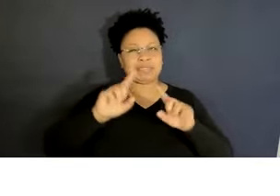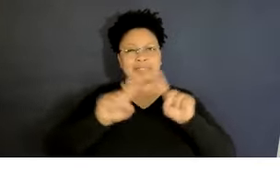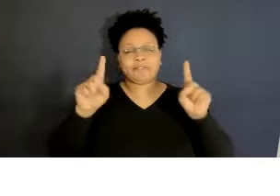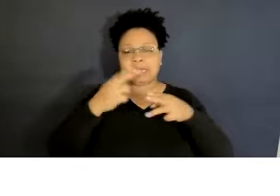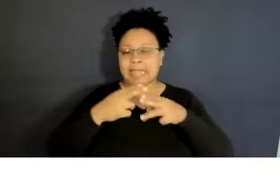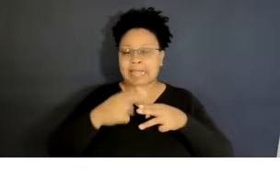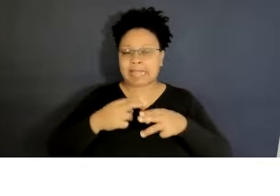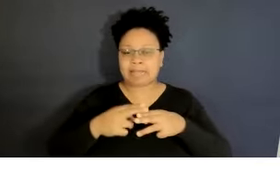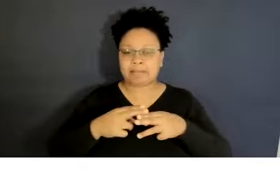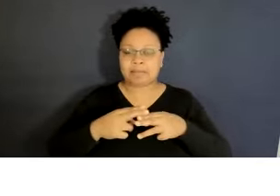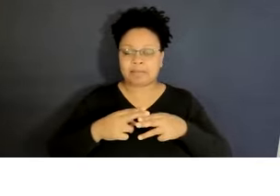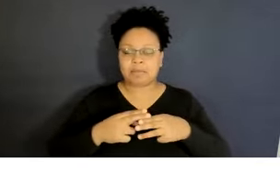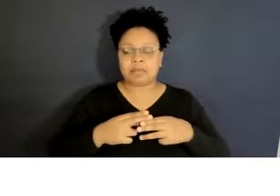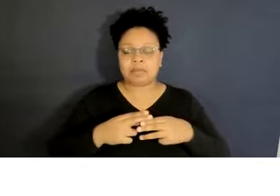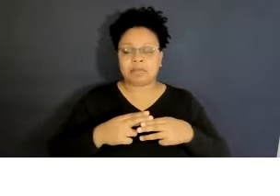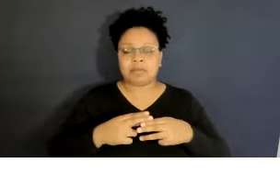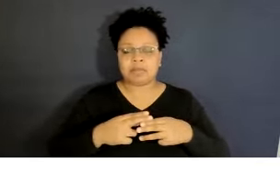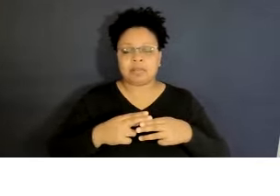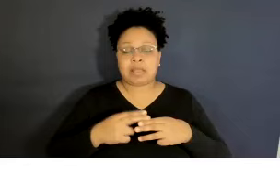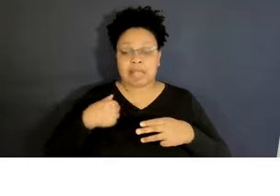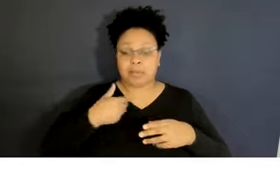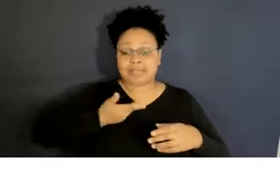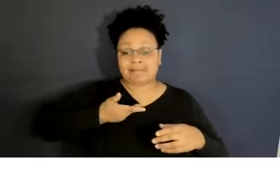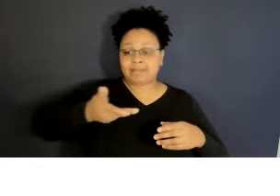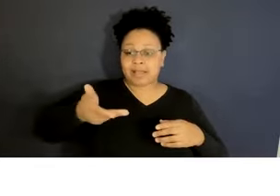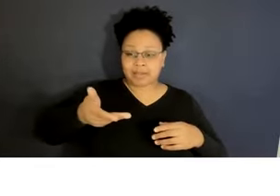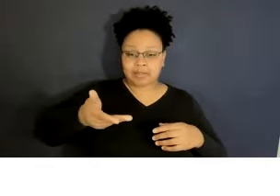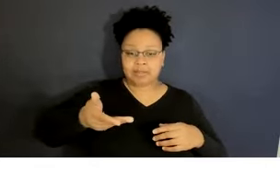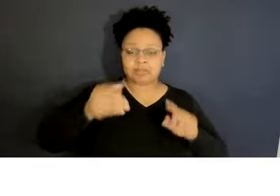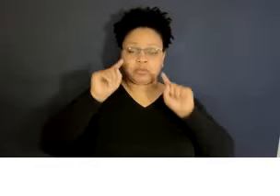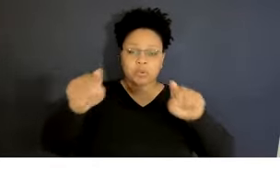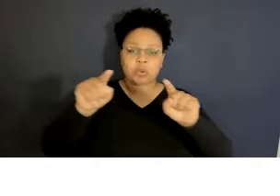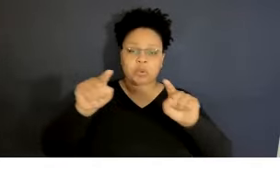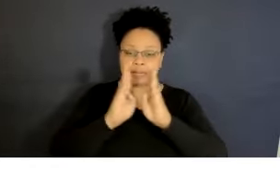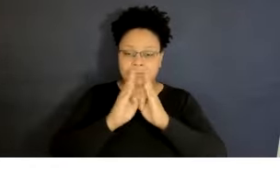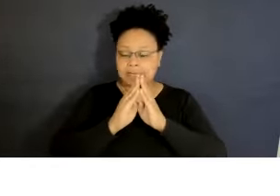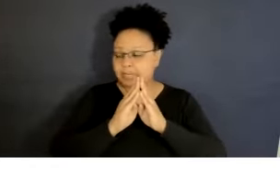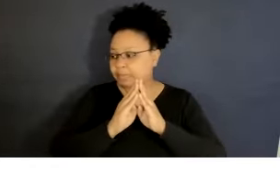that's their name now. I was invited to one of their meetings,